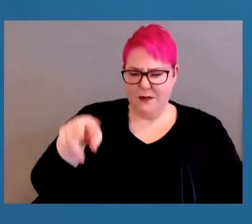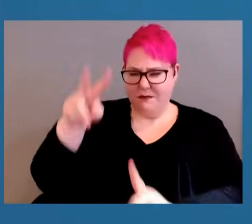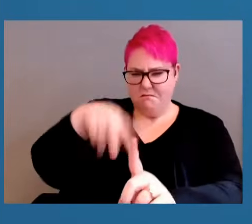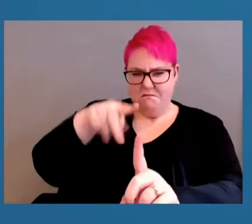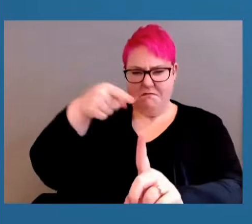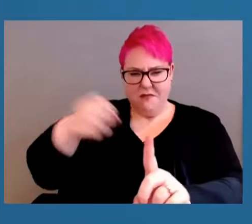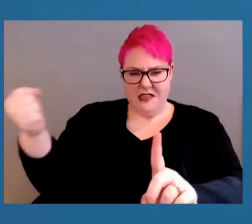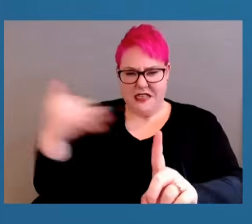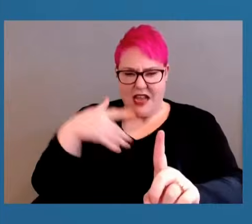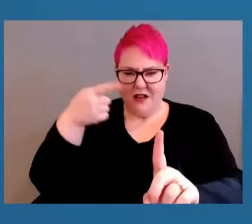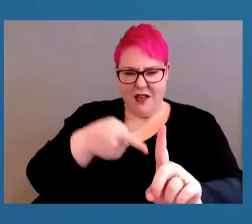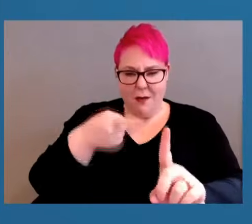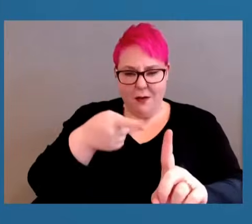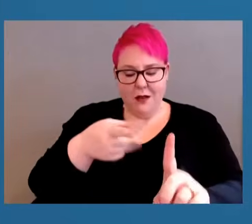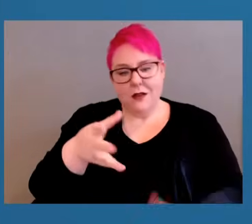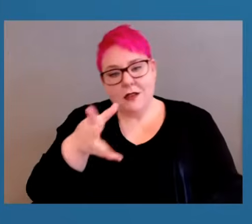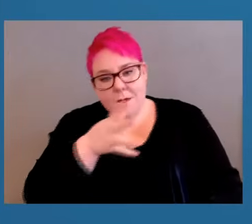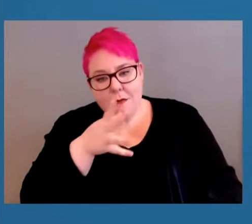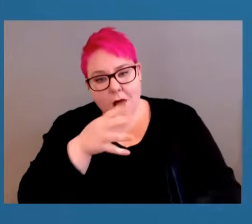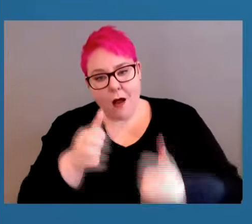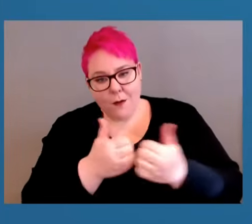It's a mom with a nursing baby.